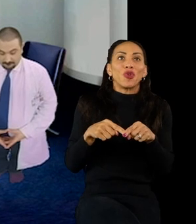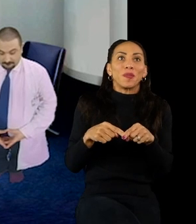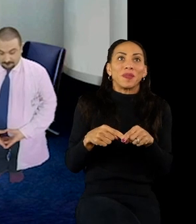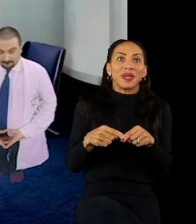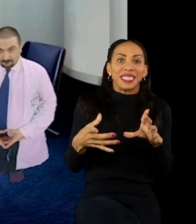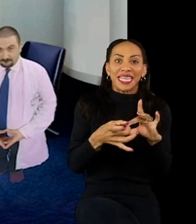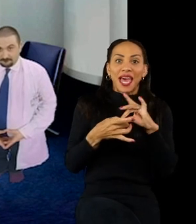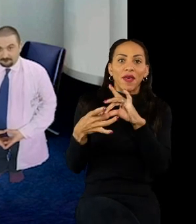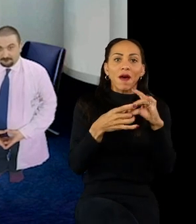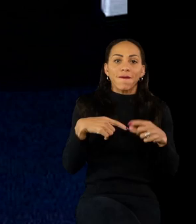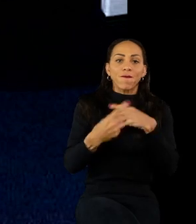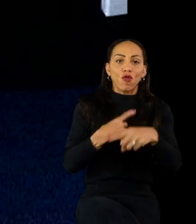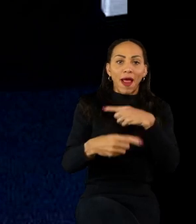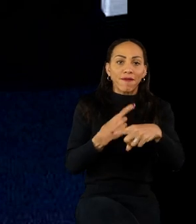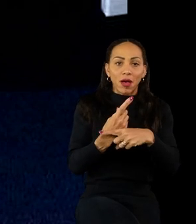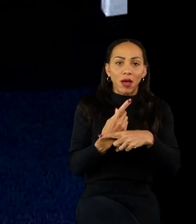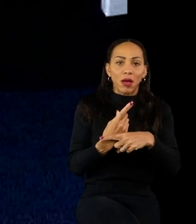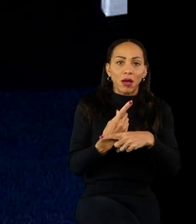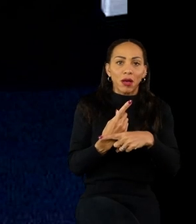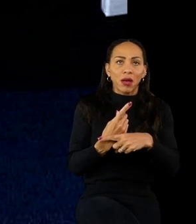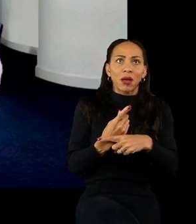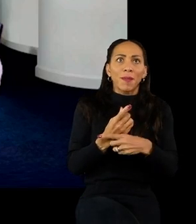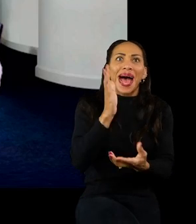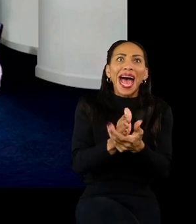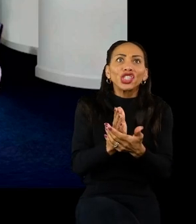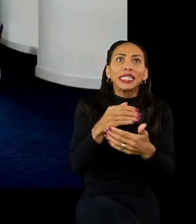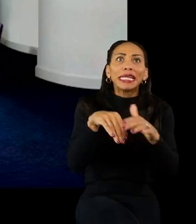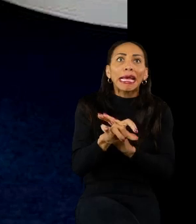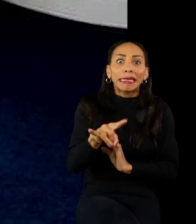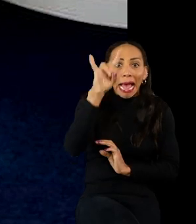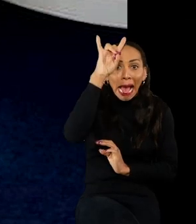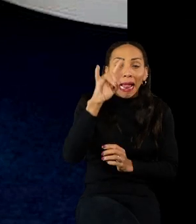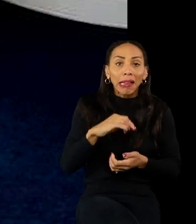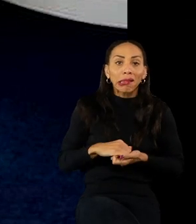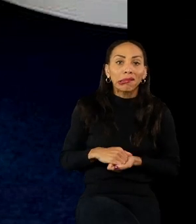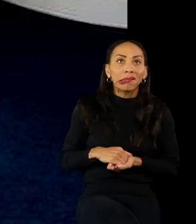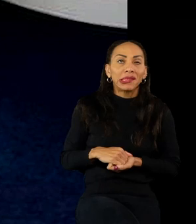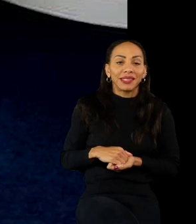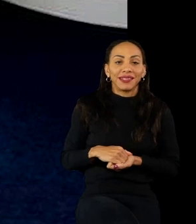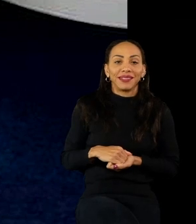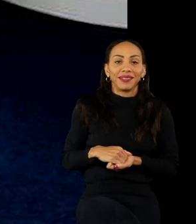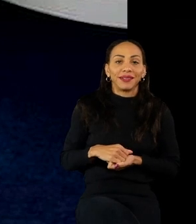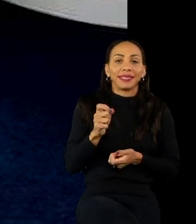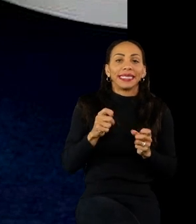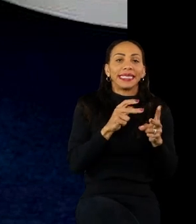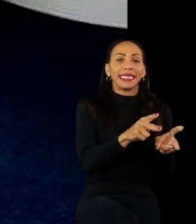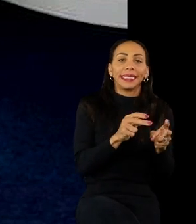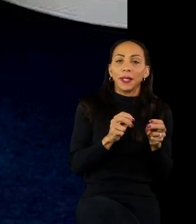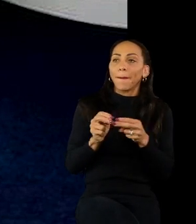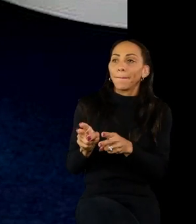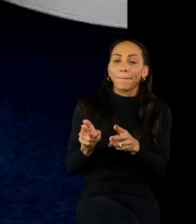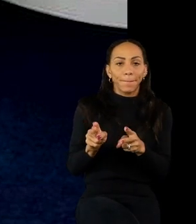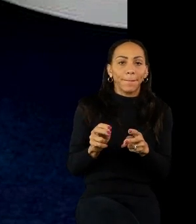hot room together forever. And the twist is that they're actually in